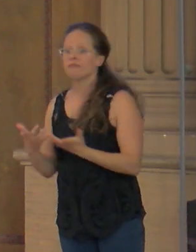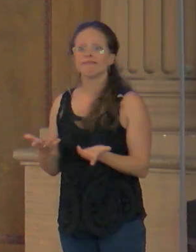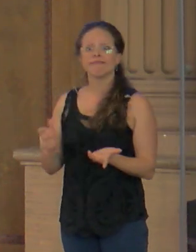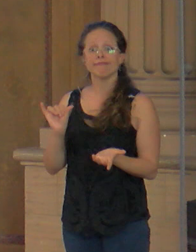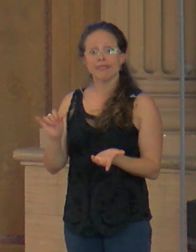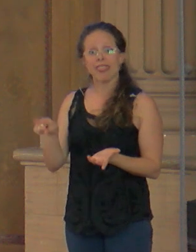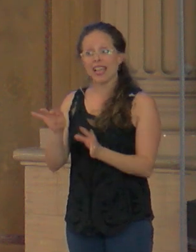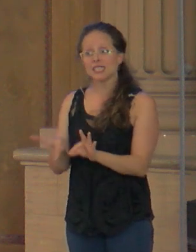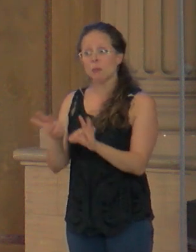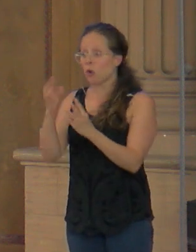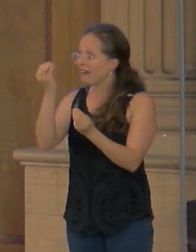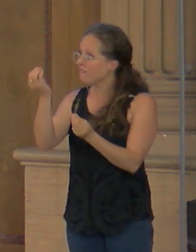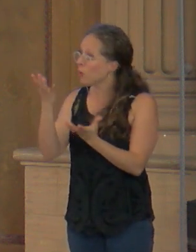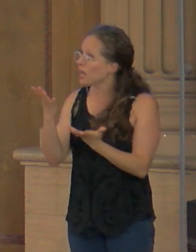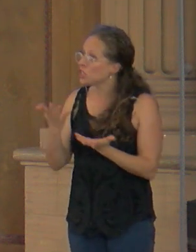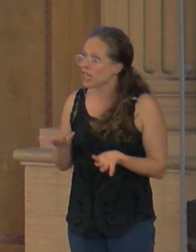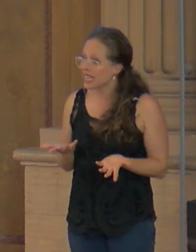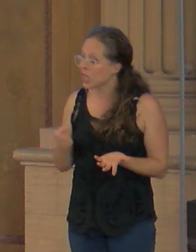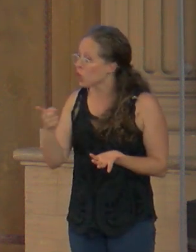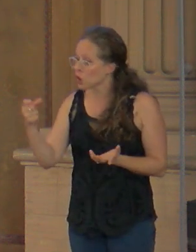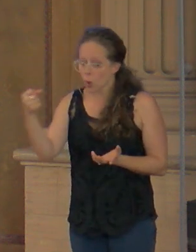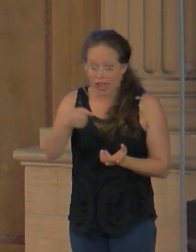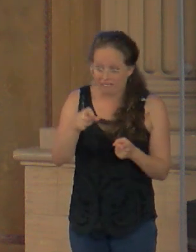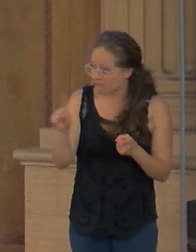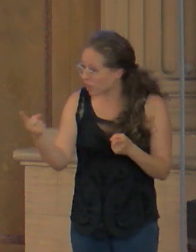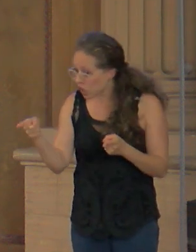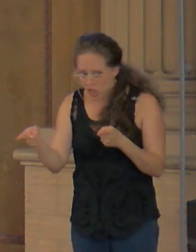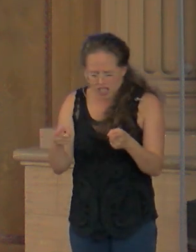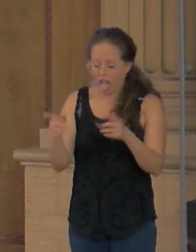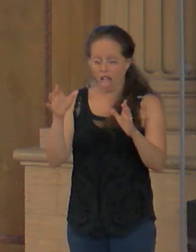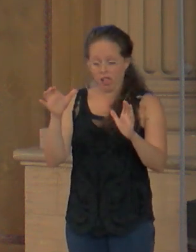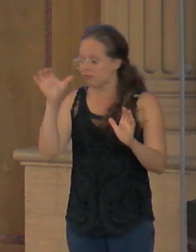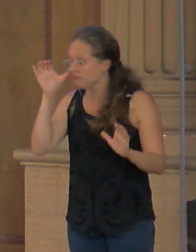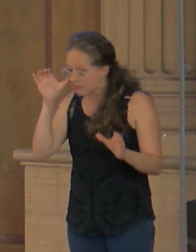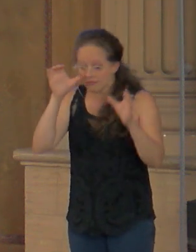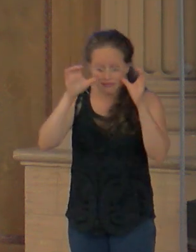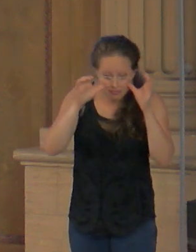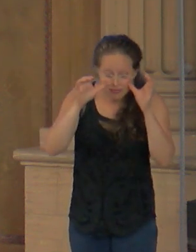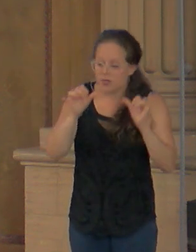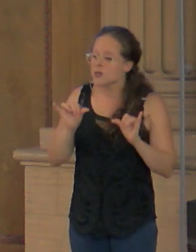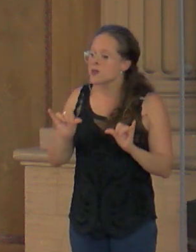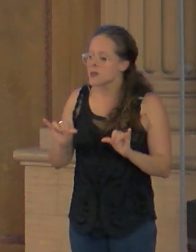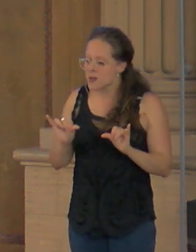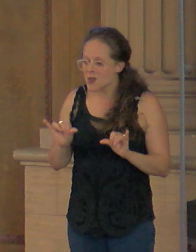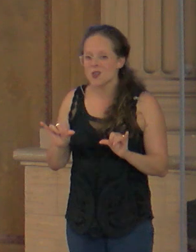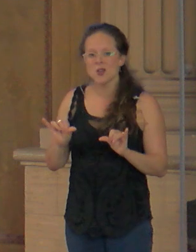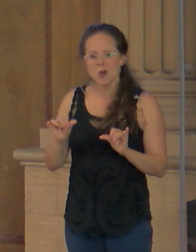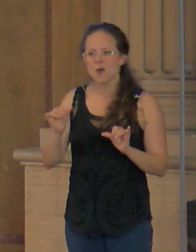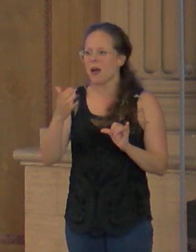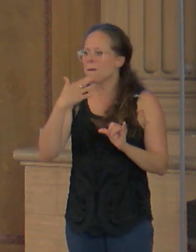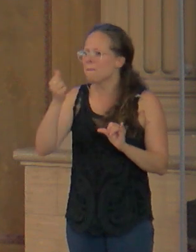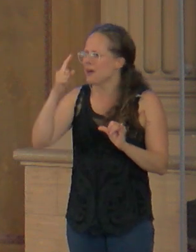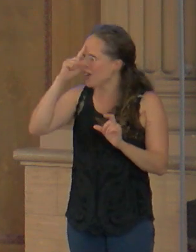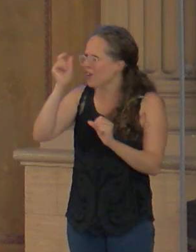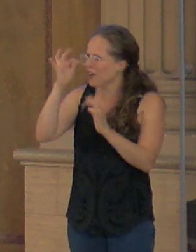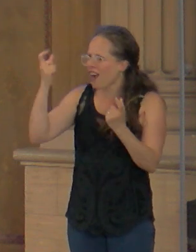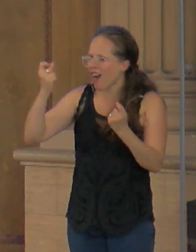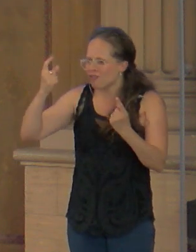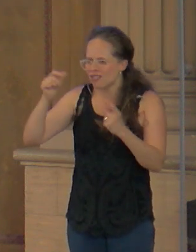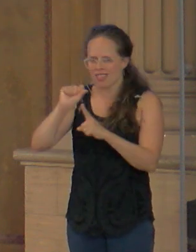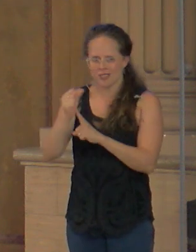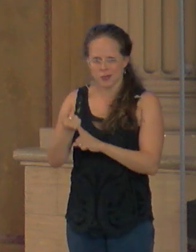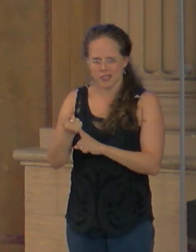was important information. Why didn't I get that first? You try to balance, you hear both sides of it, and it changes your view of the situation. And we